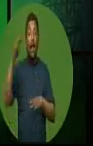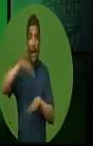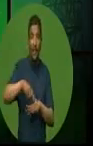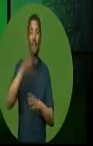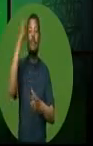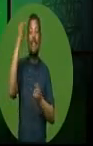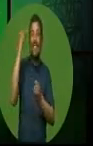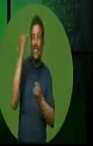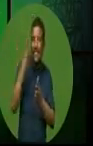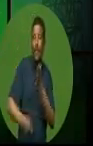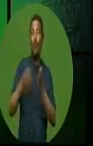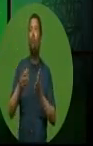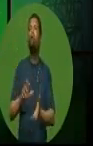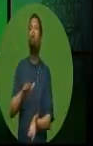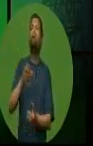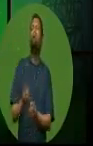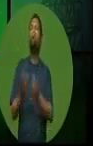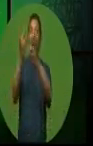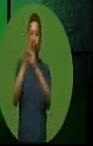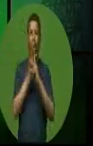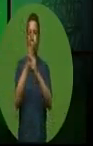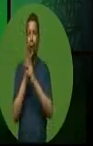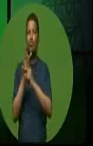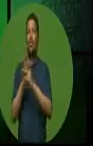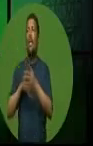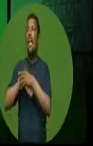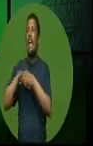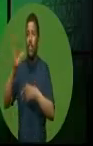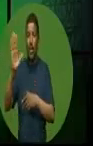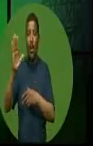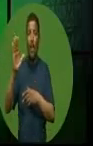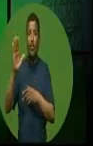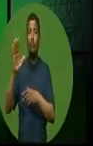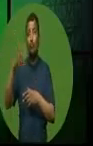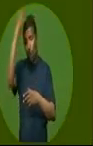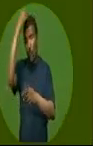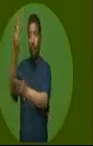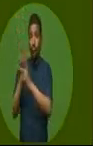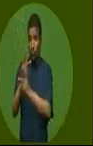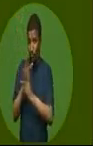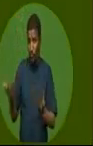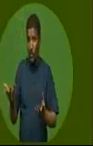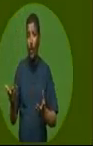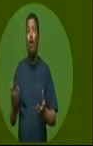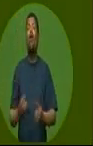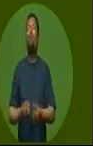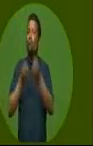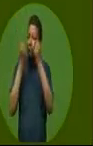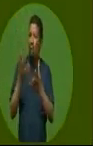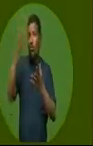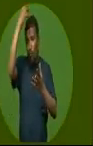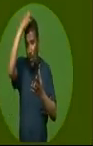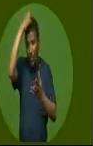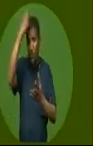a result of excessive domestic or external government borrowings. Excessive domestic